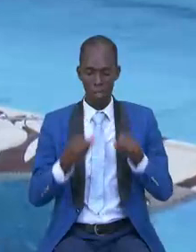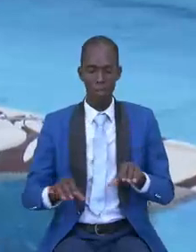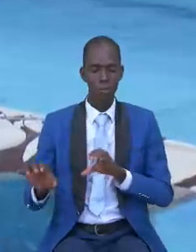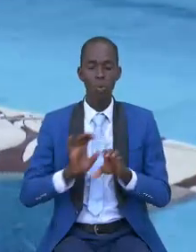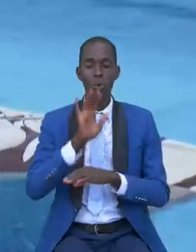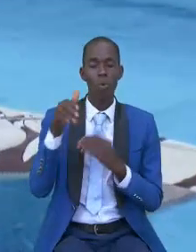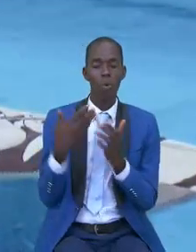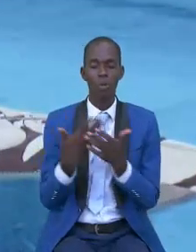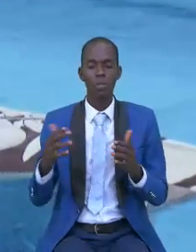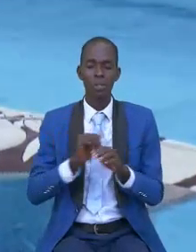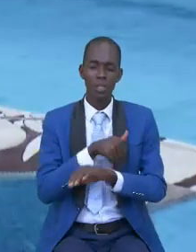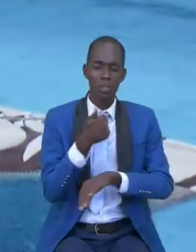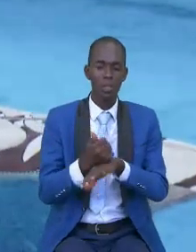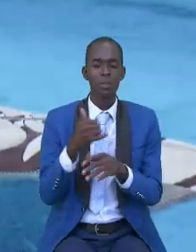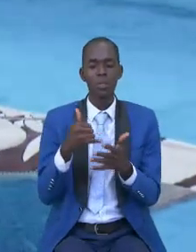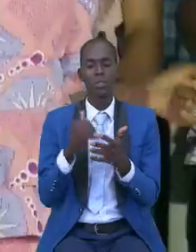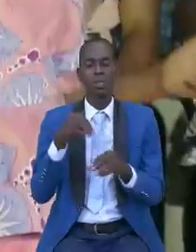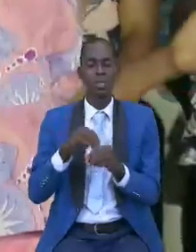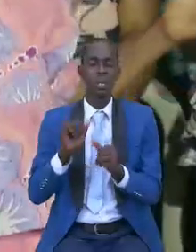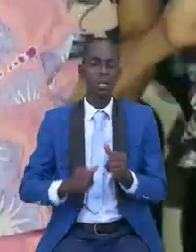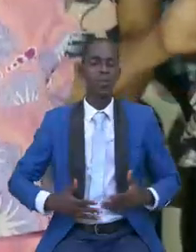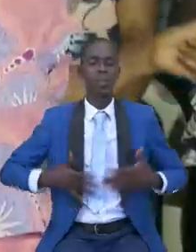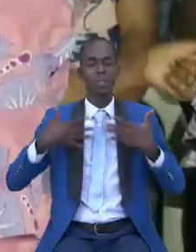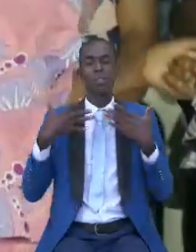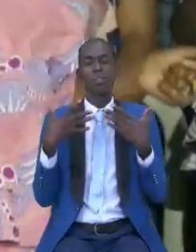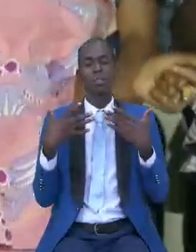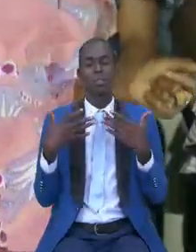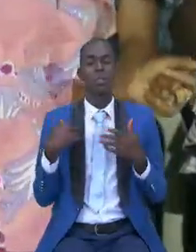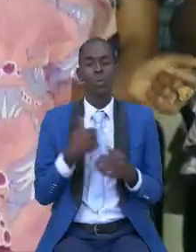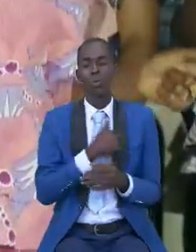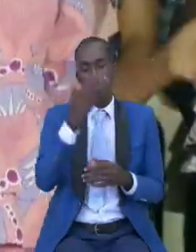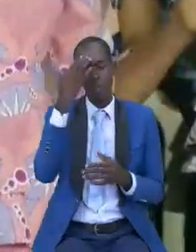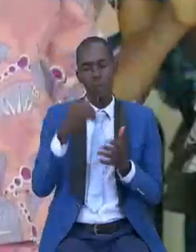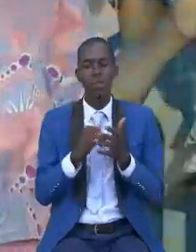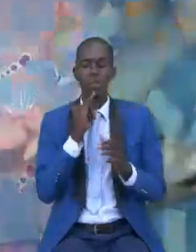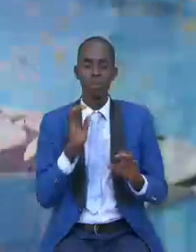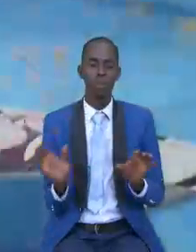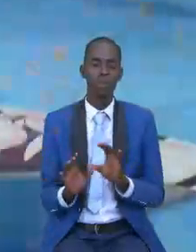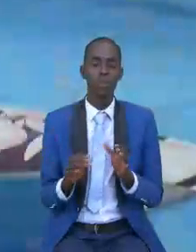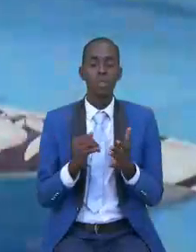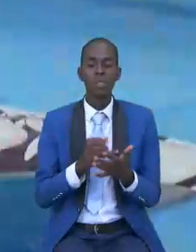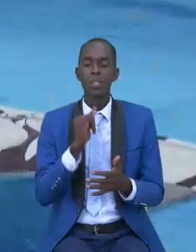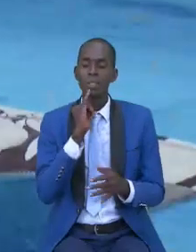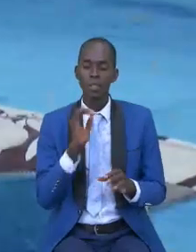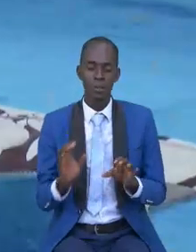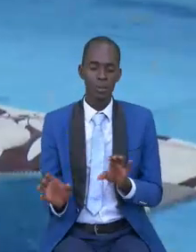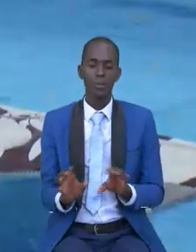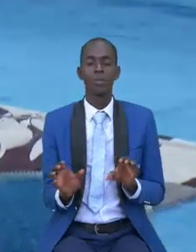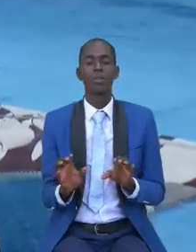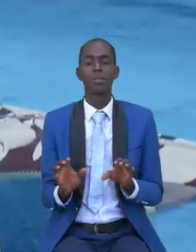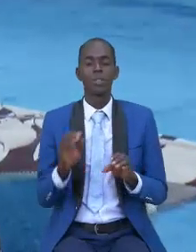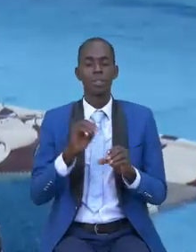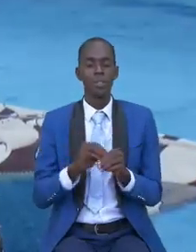things. Confirm that in every life. We know it's done. It is done.